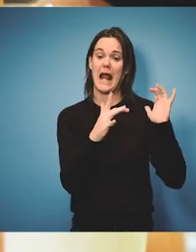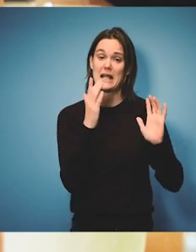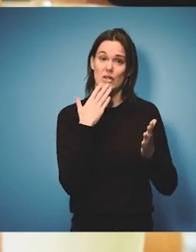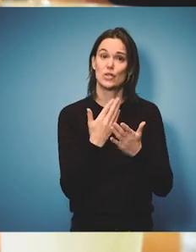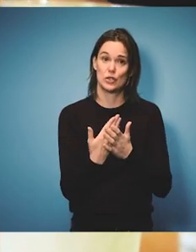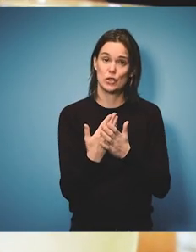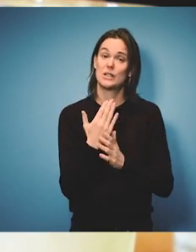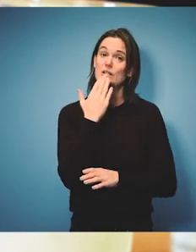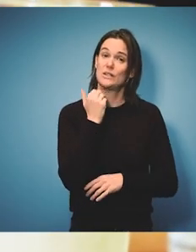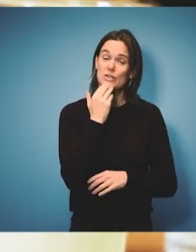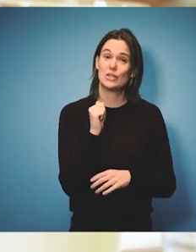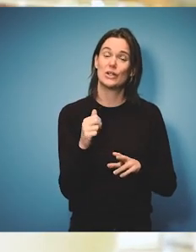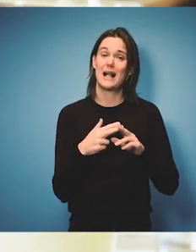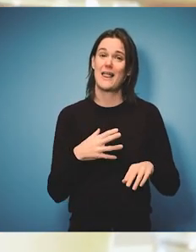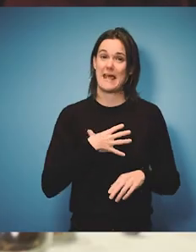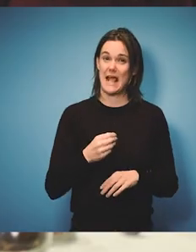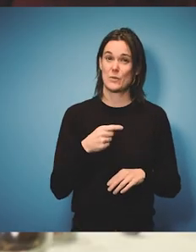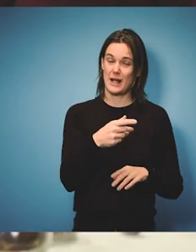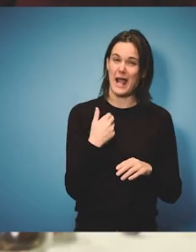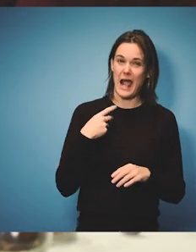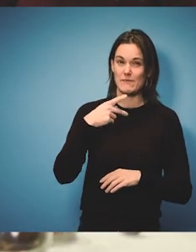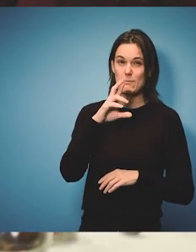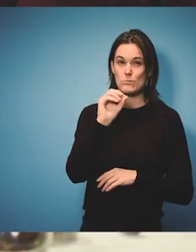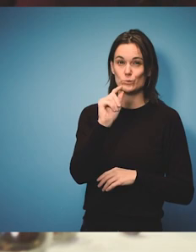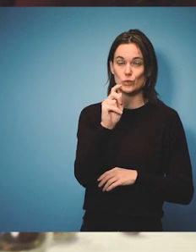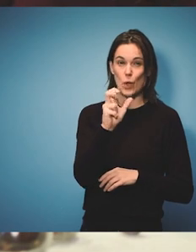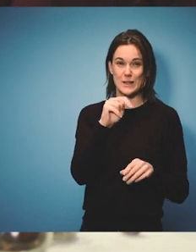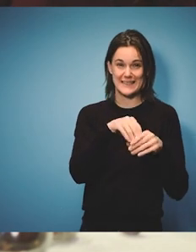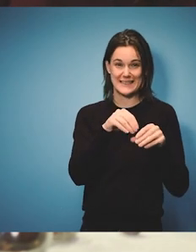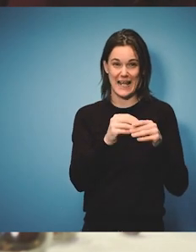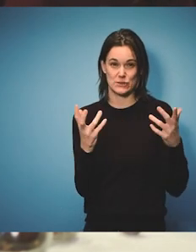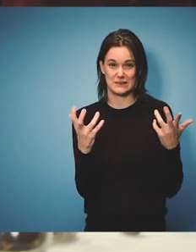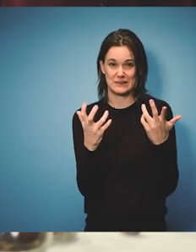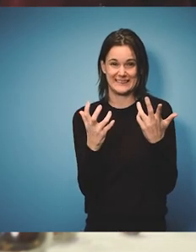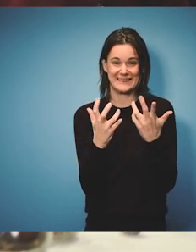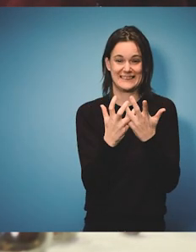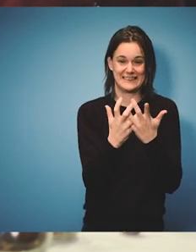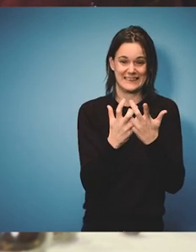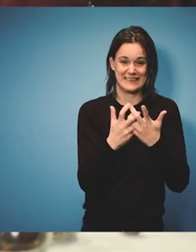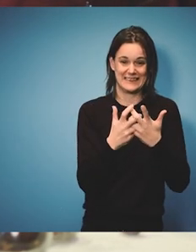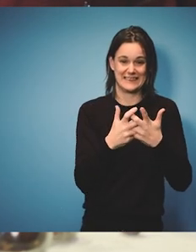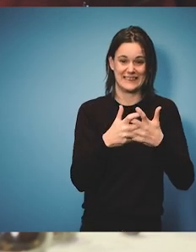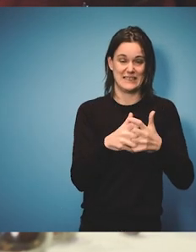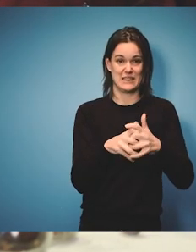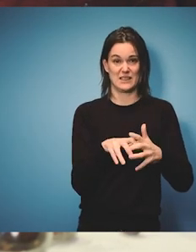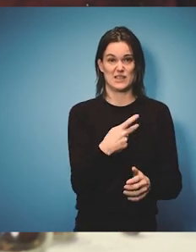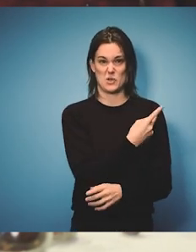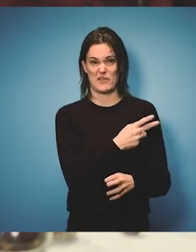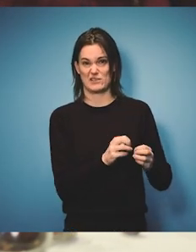a nice shine. The sugar and the egg white protein is really now starting to build together. They're kind of bonding,